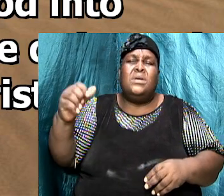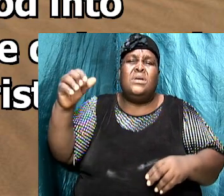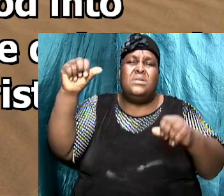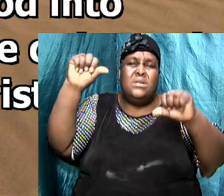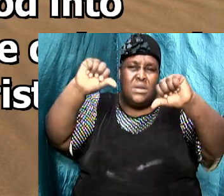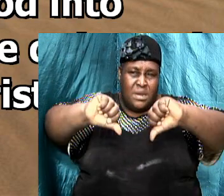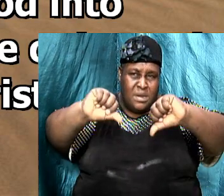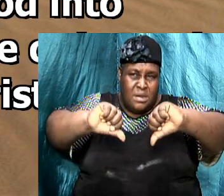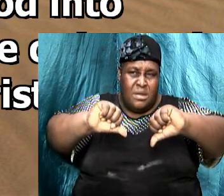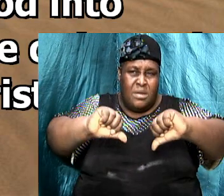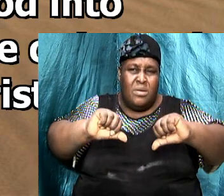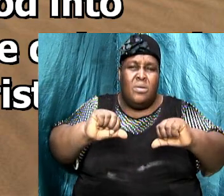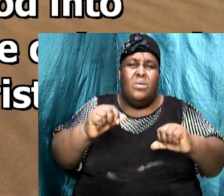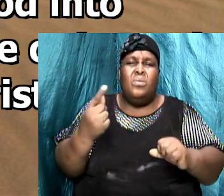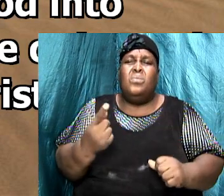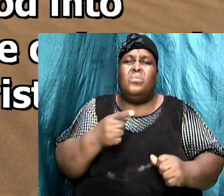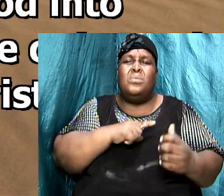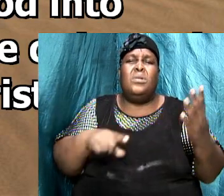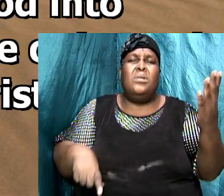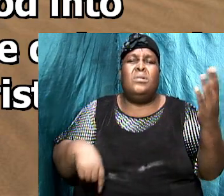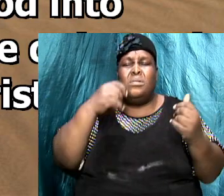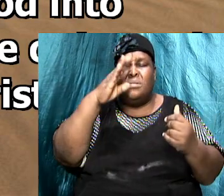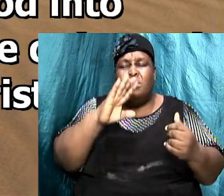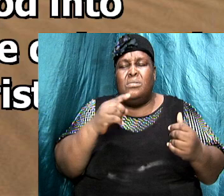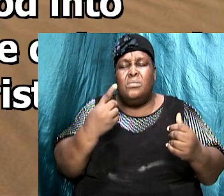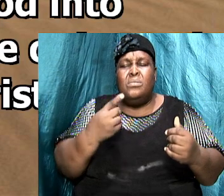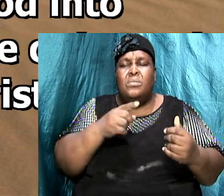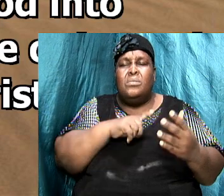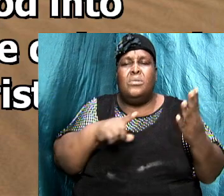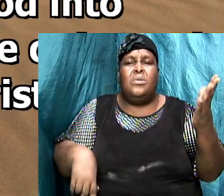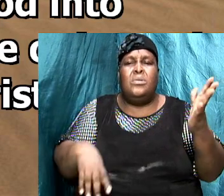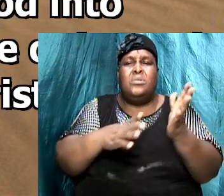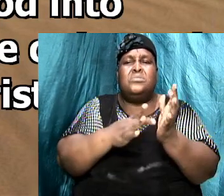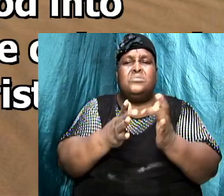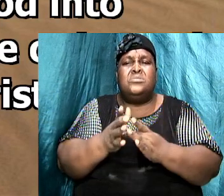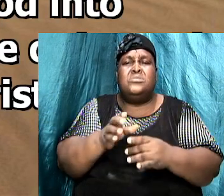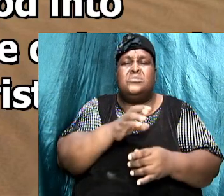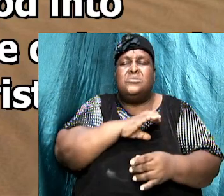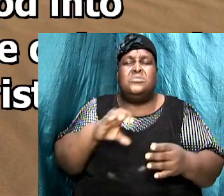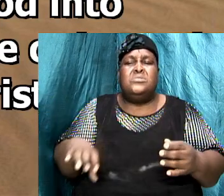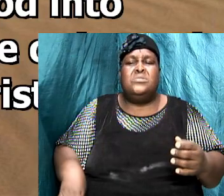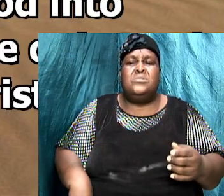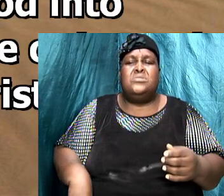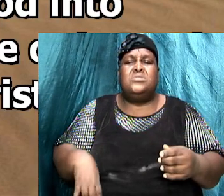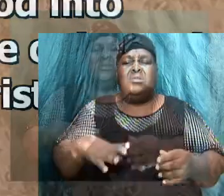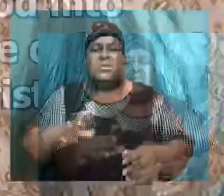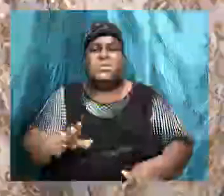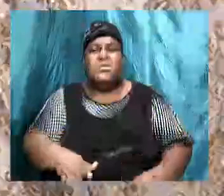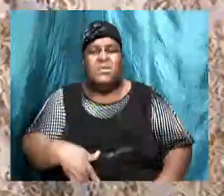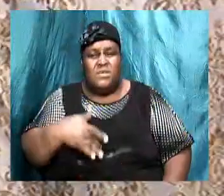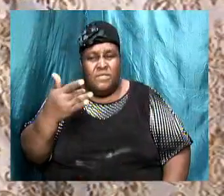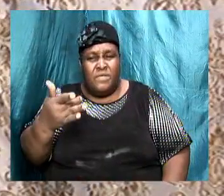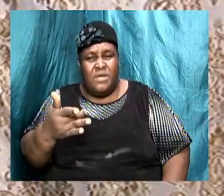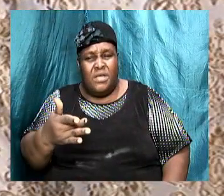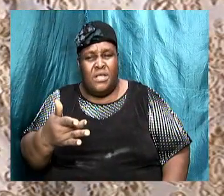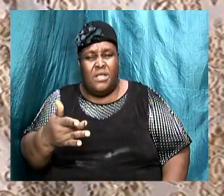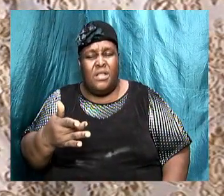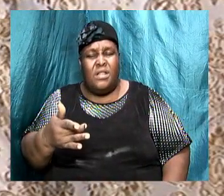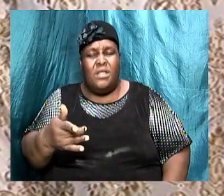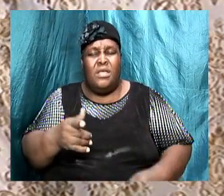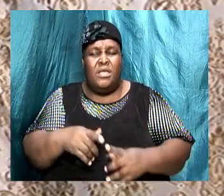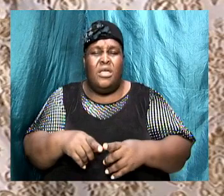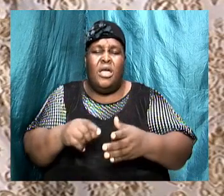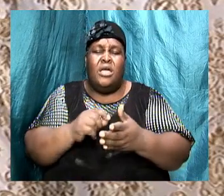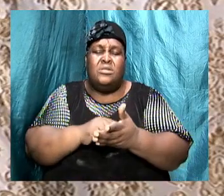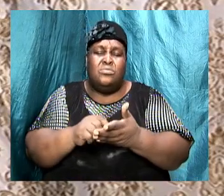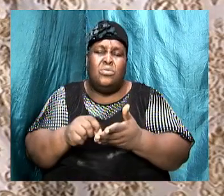and our Lord Jesus Christ." I felt I had to write and